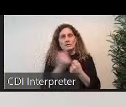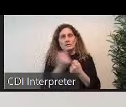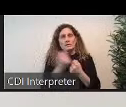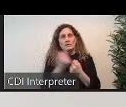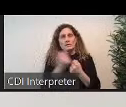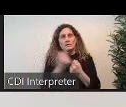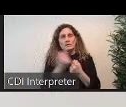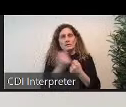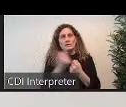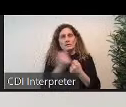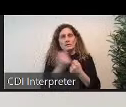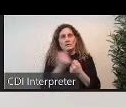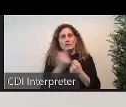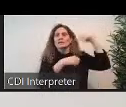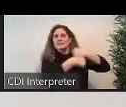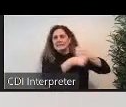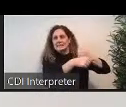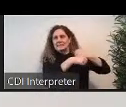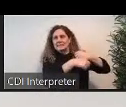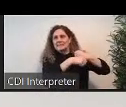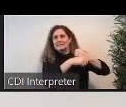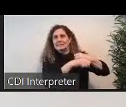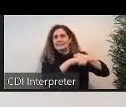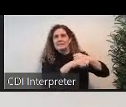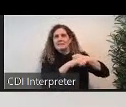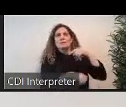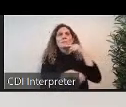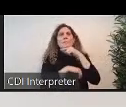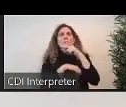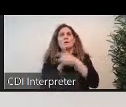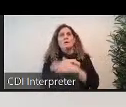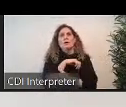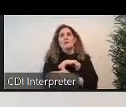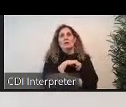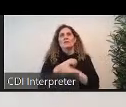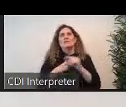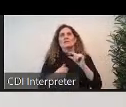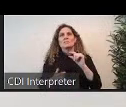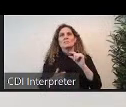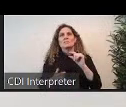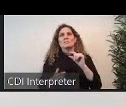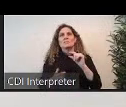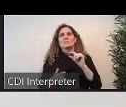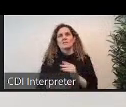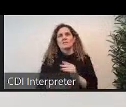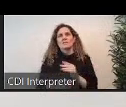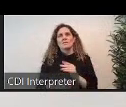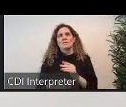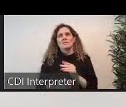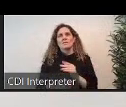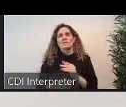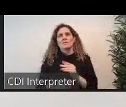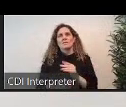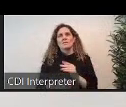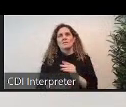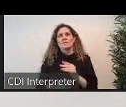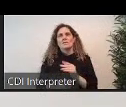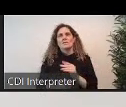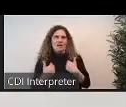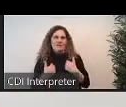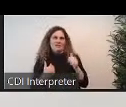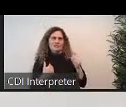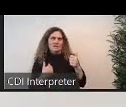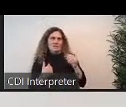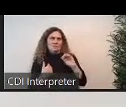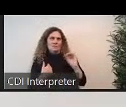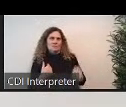somewhat lower vaccination percentage than the rest of the state. Where about 10% of our population has received at least one dose, compared